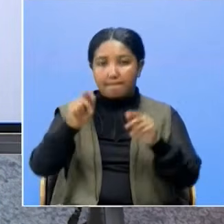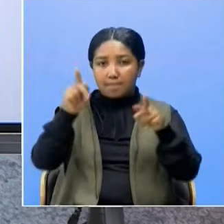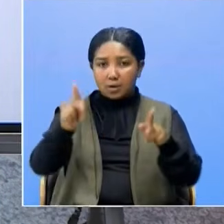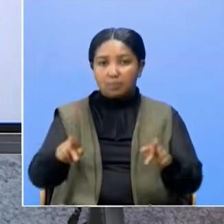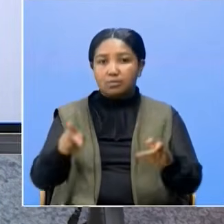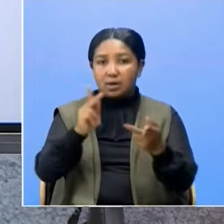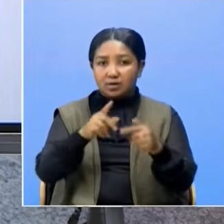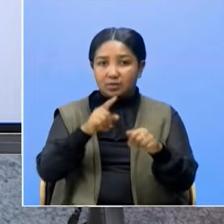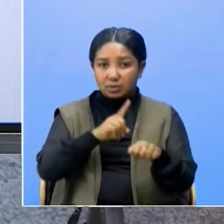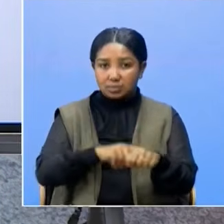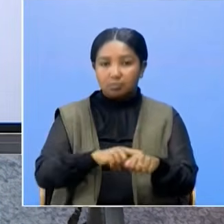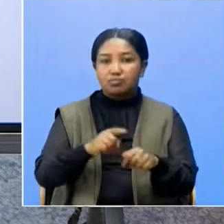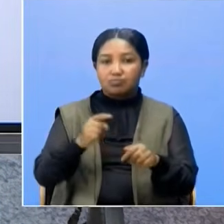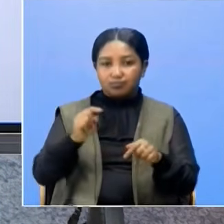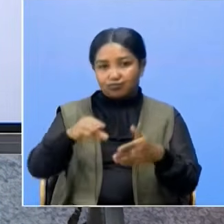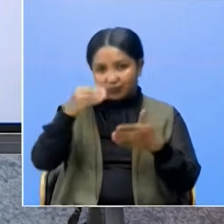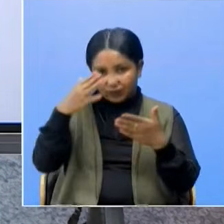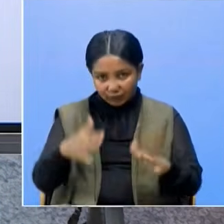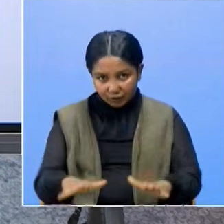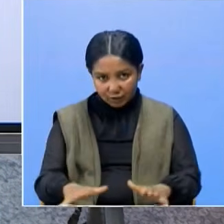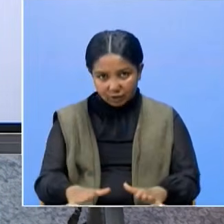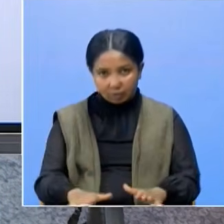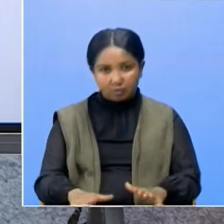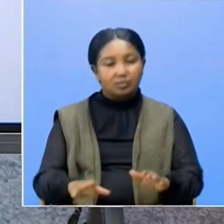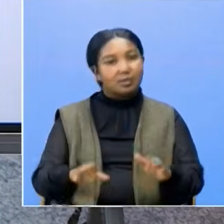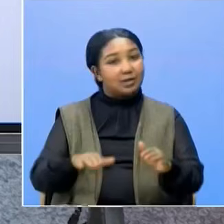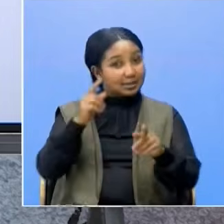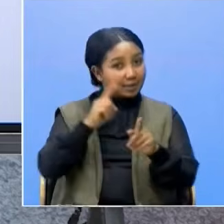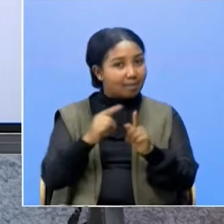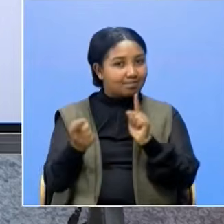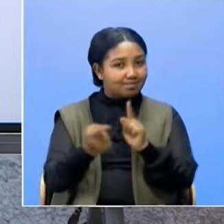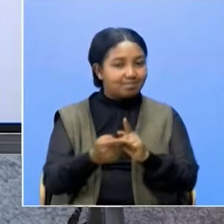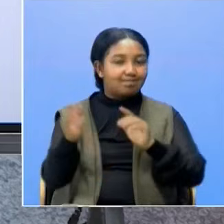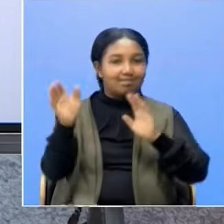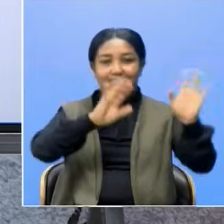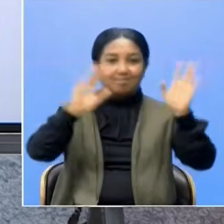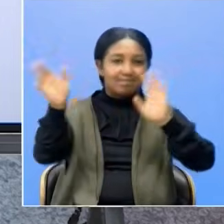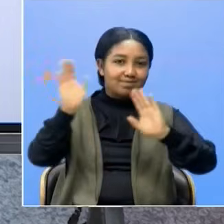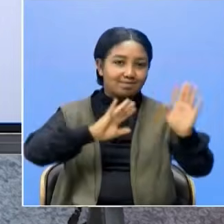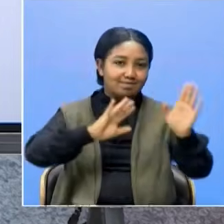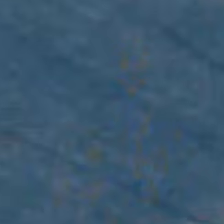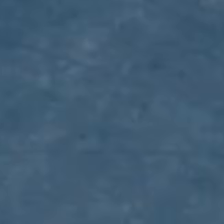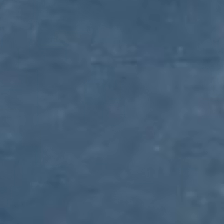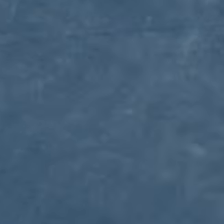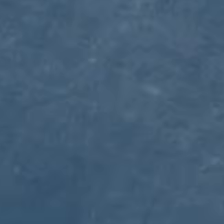present perfect is what we had for today. I will see you next time. Have a good one.